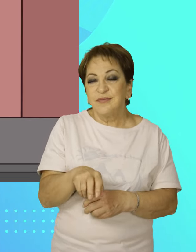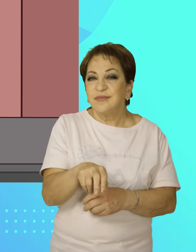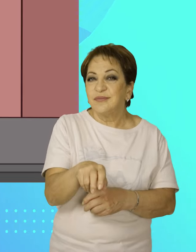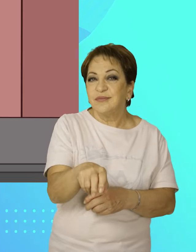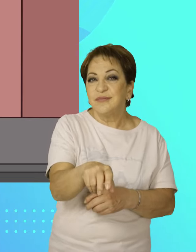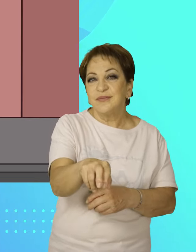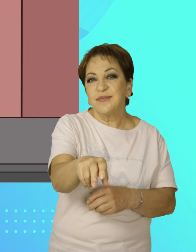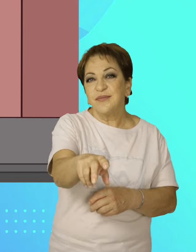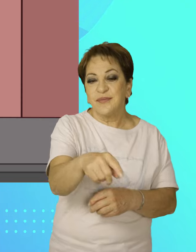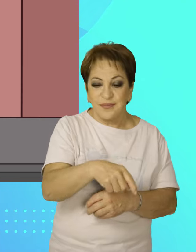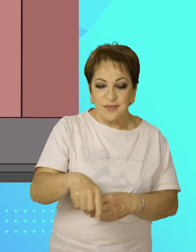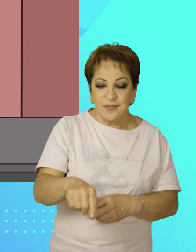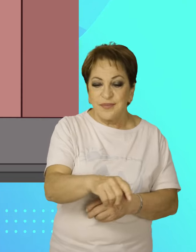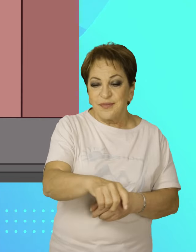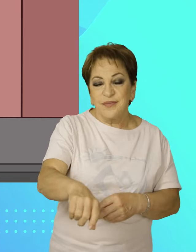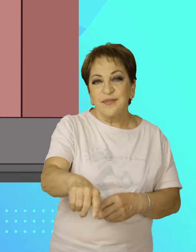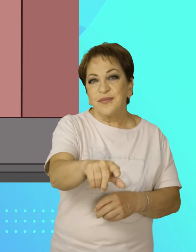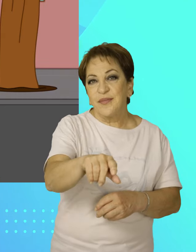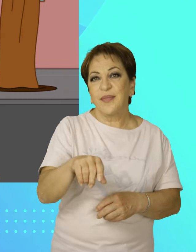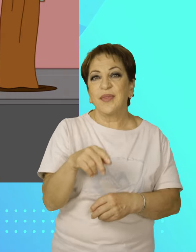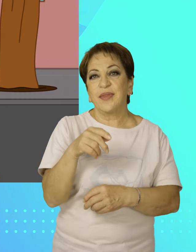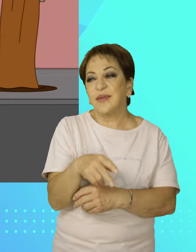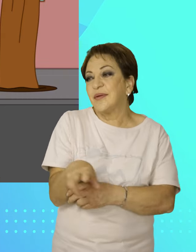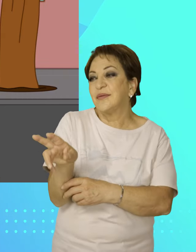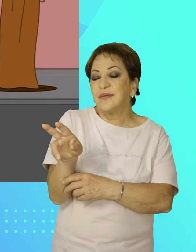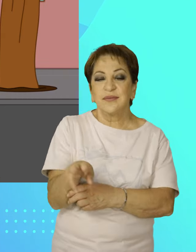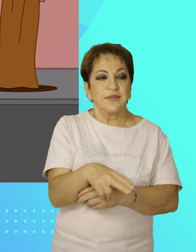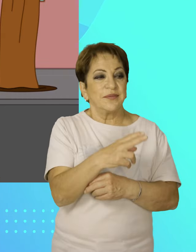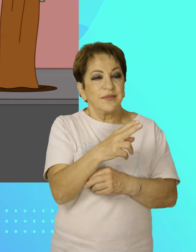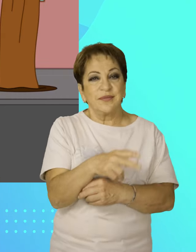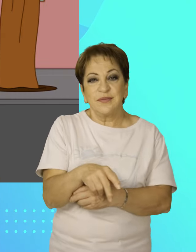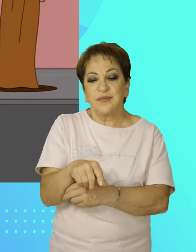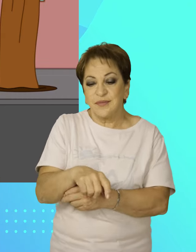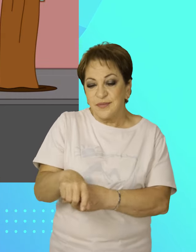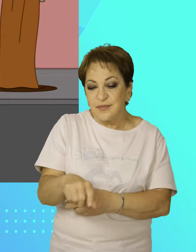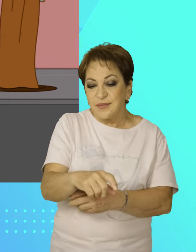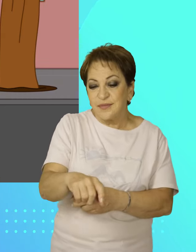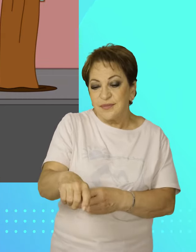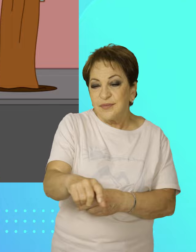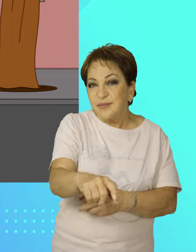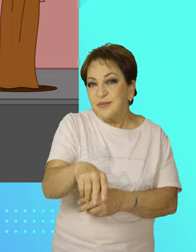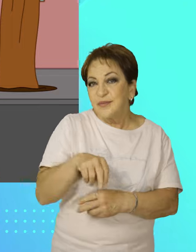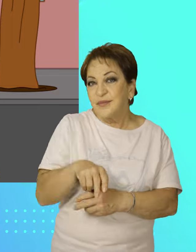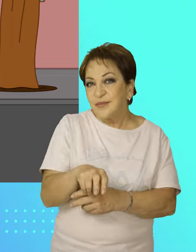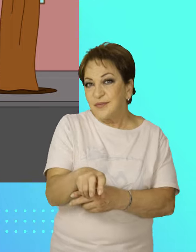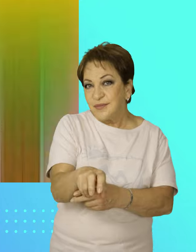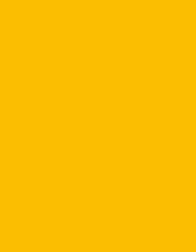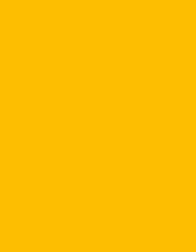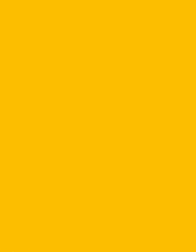who's useless useless My mother is a boy, my is a boy.